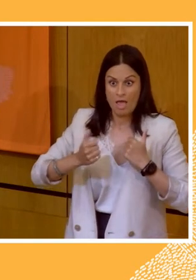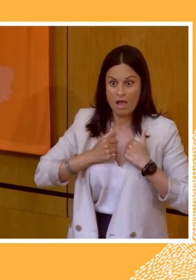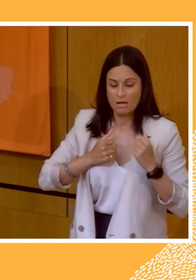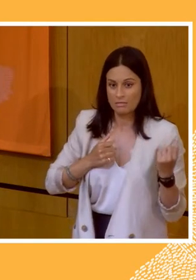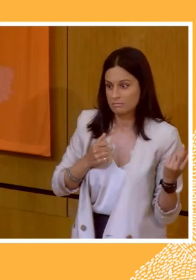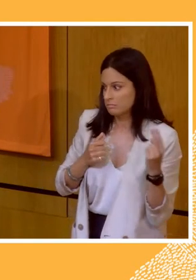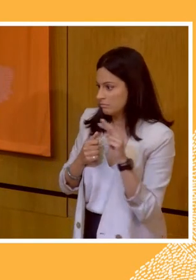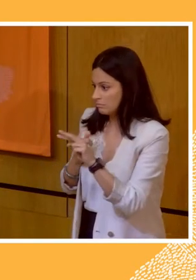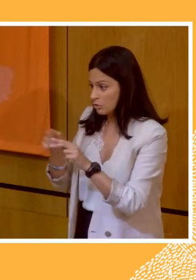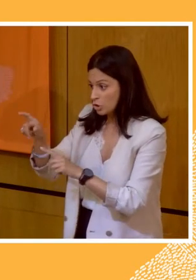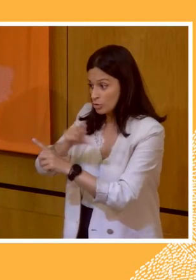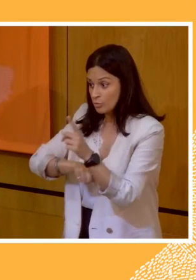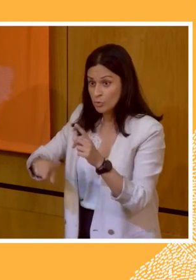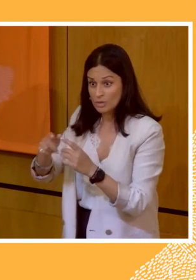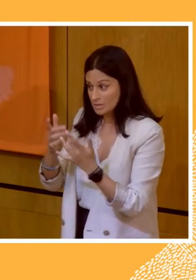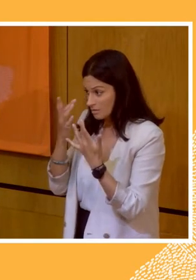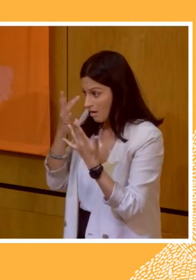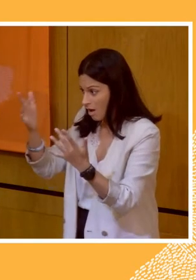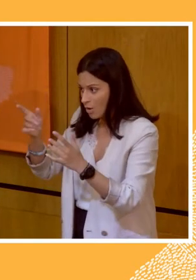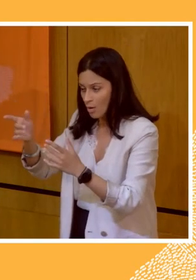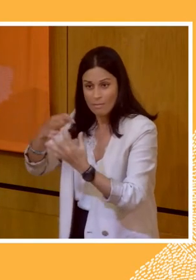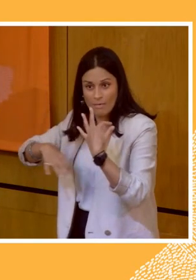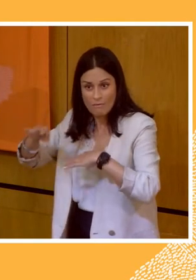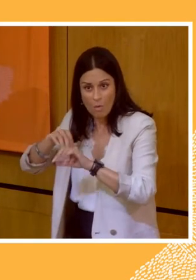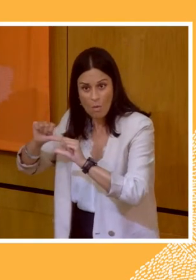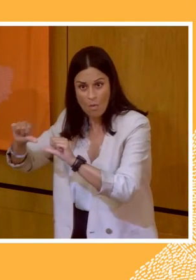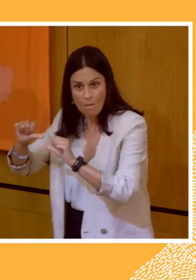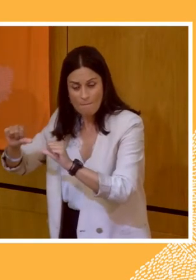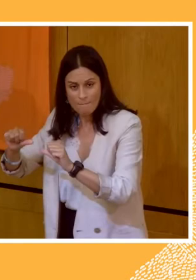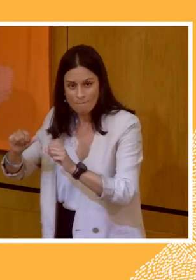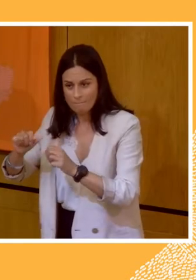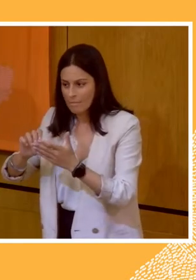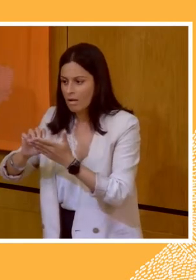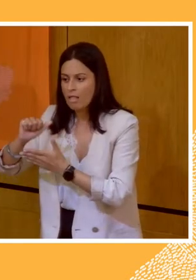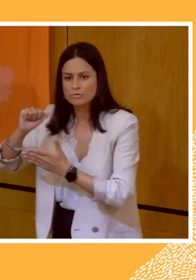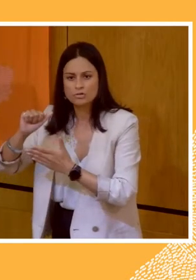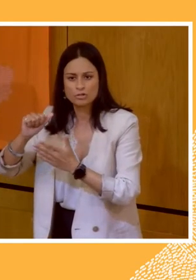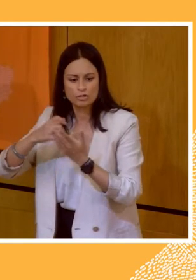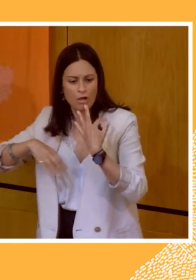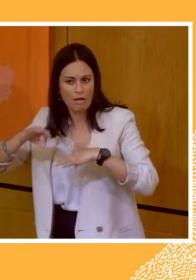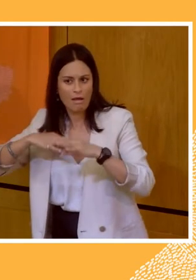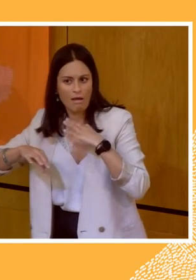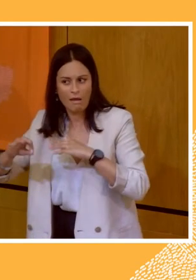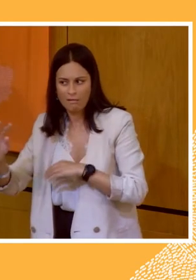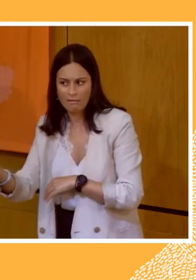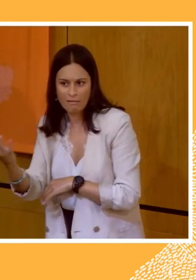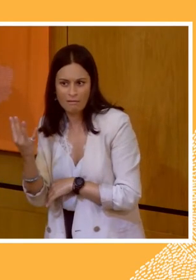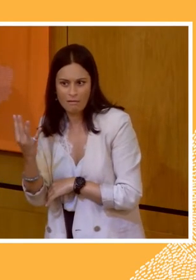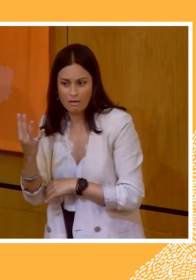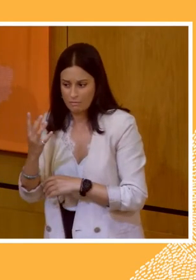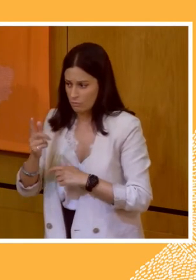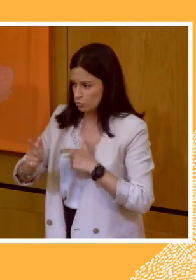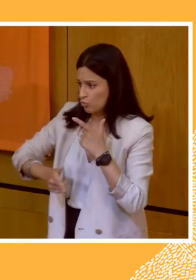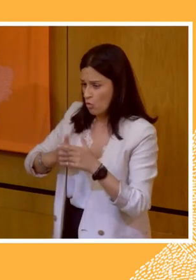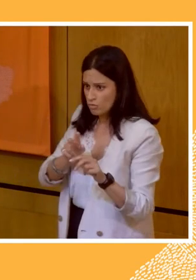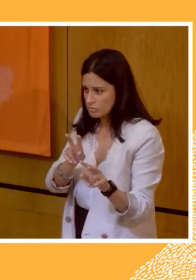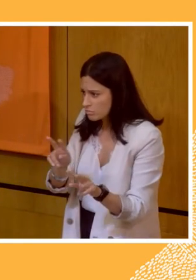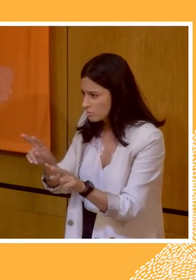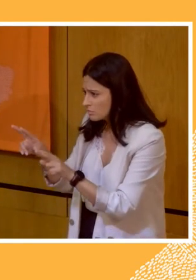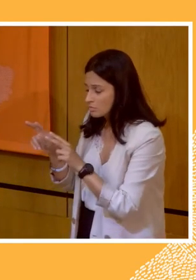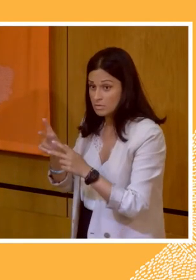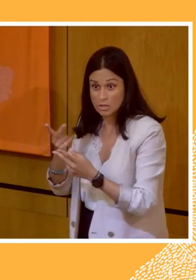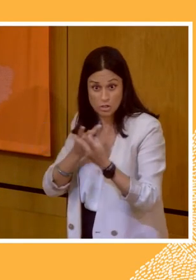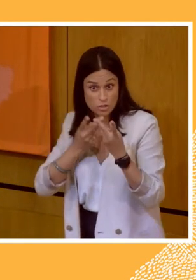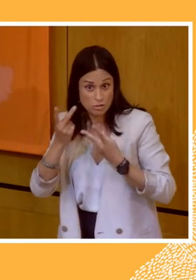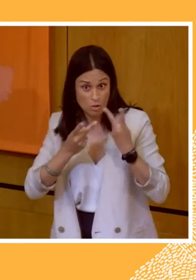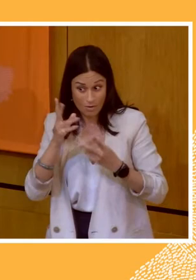come and visit your communities, and you guys perform your cultural acts for them. And some of those songs